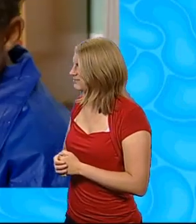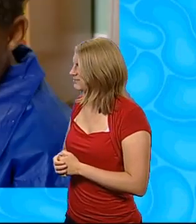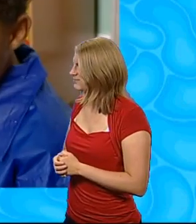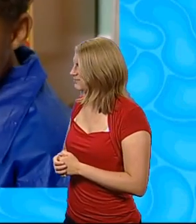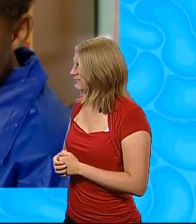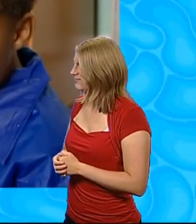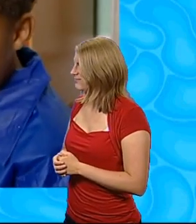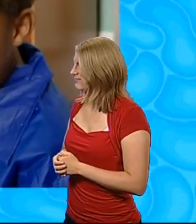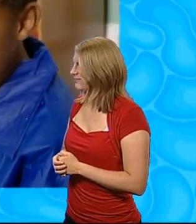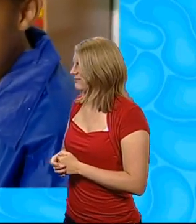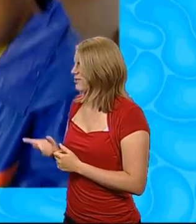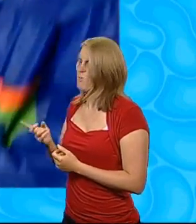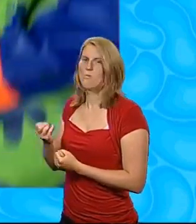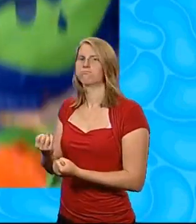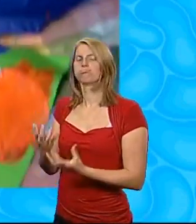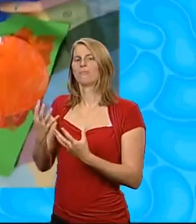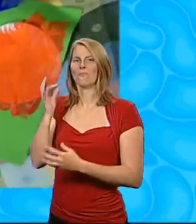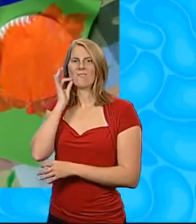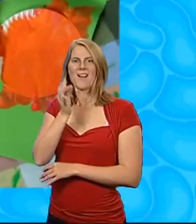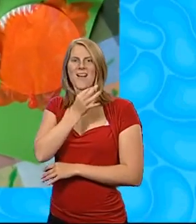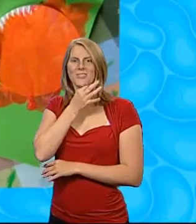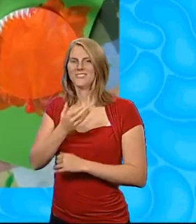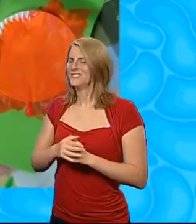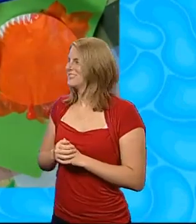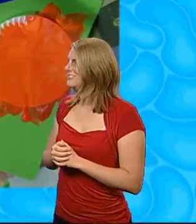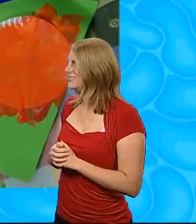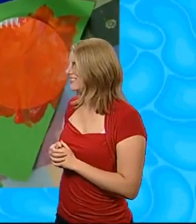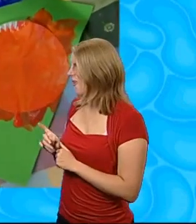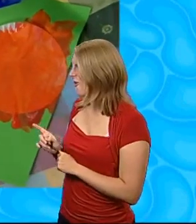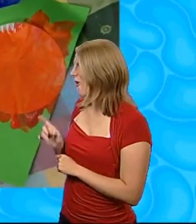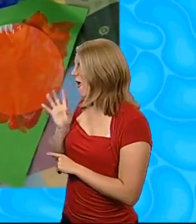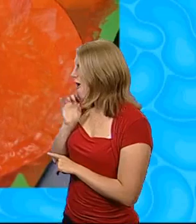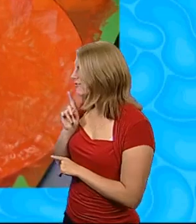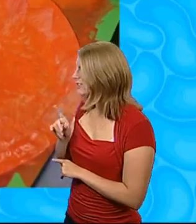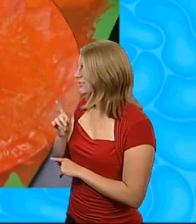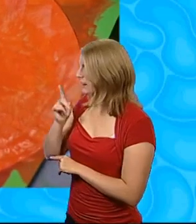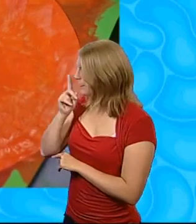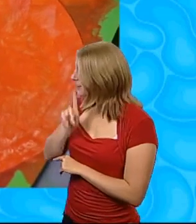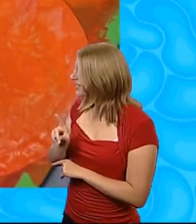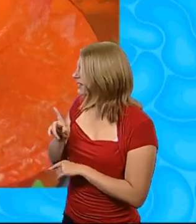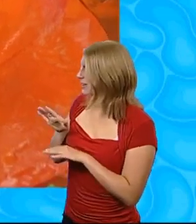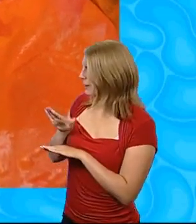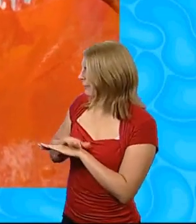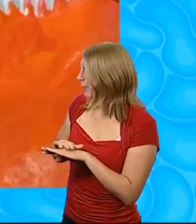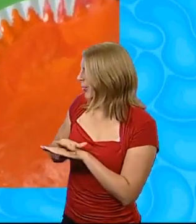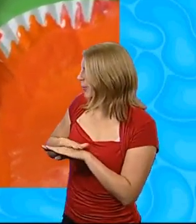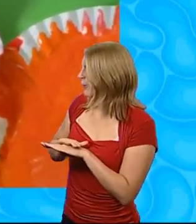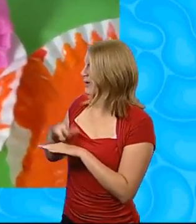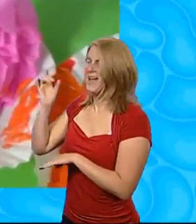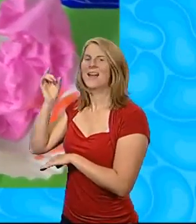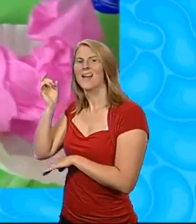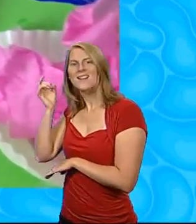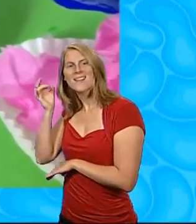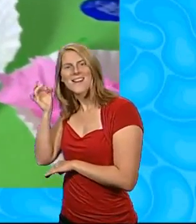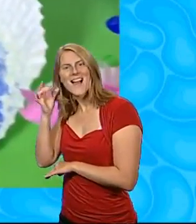It's a flower and a painting. There it is. Look, that's a bunch of flowers, isn't it? Orange, and a